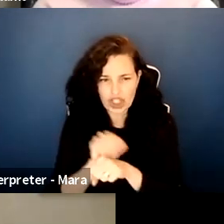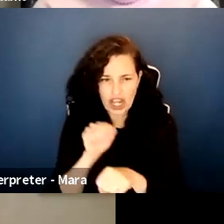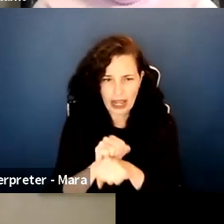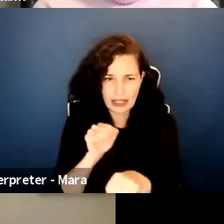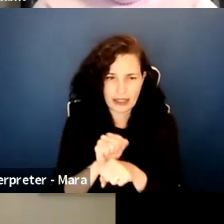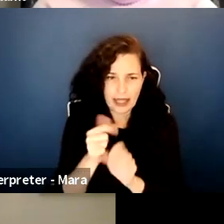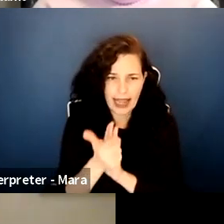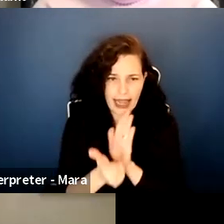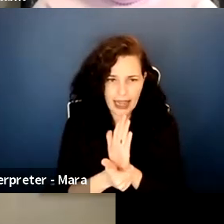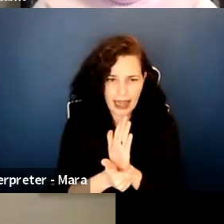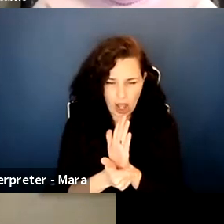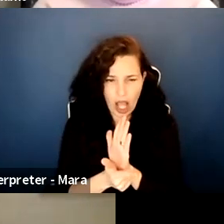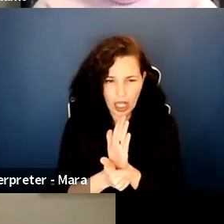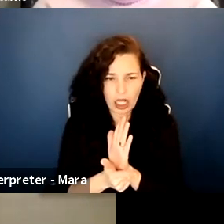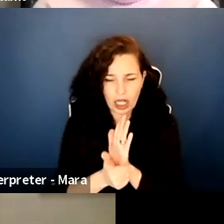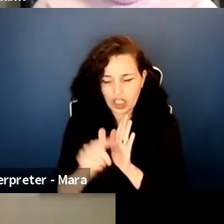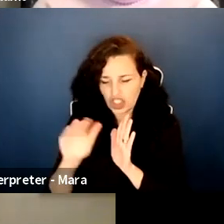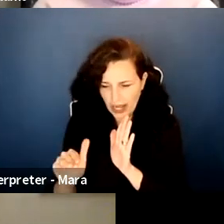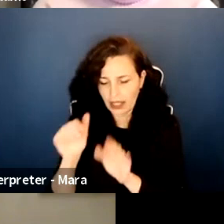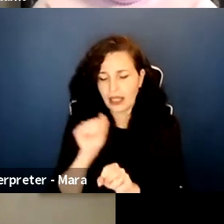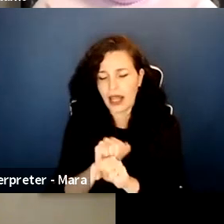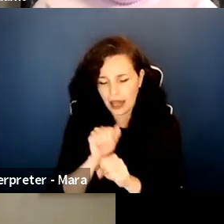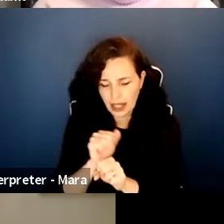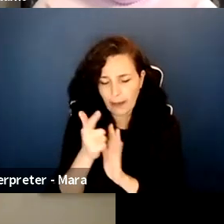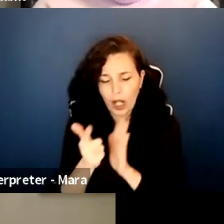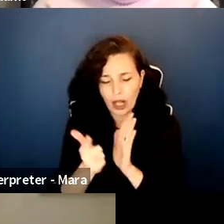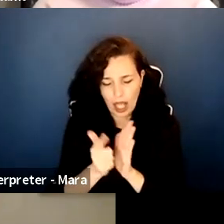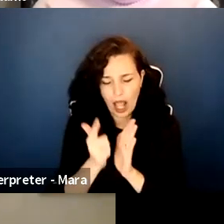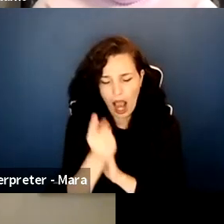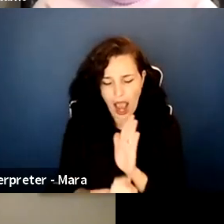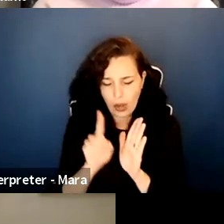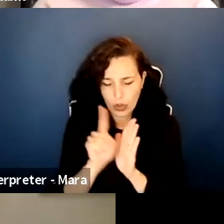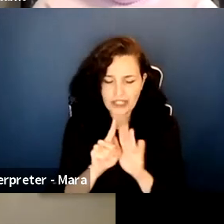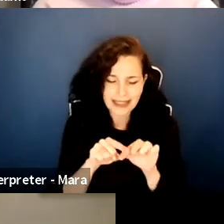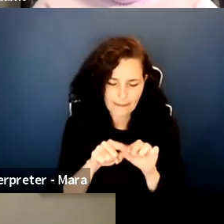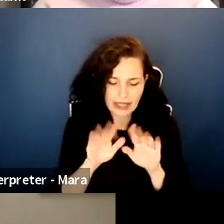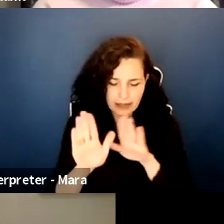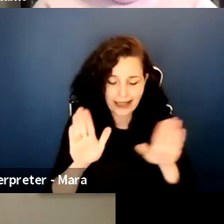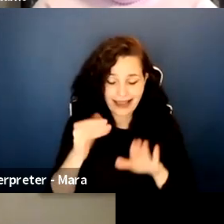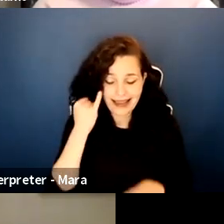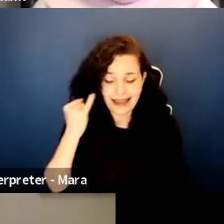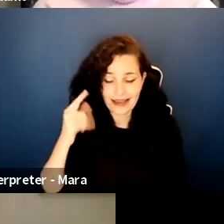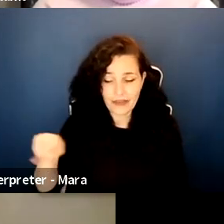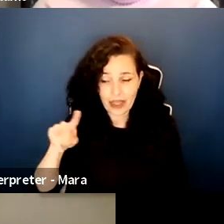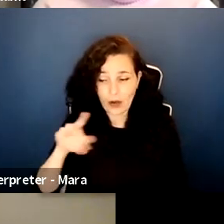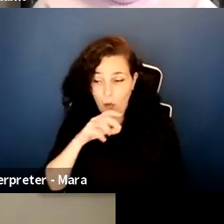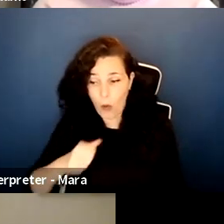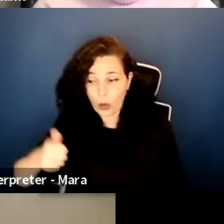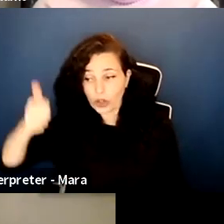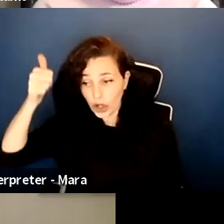hours. So it benefits if they are older to play younger. That's more of a